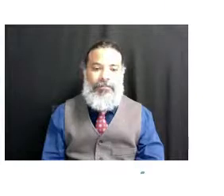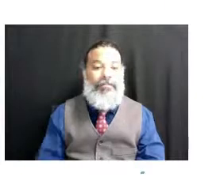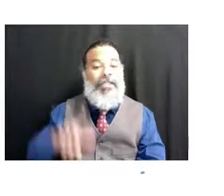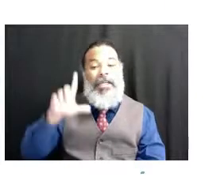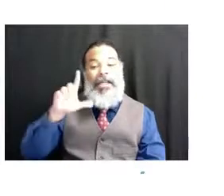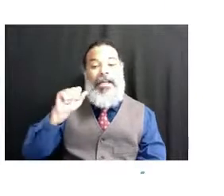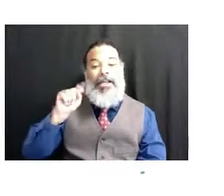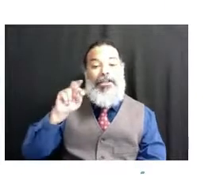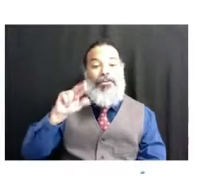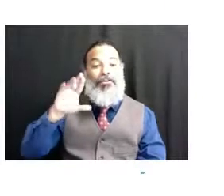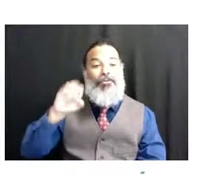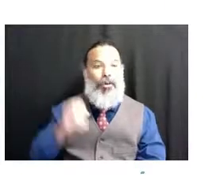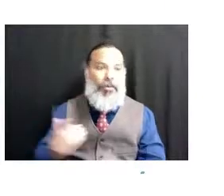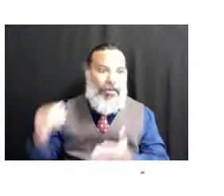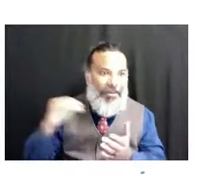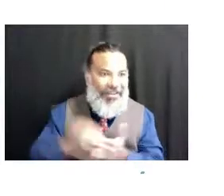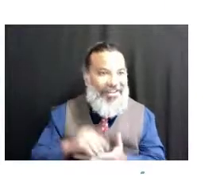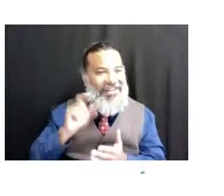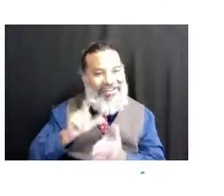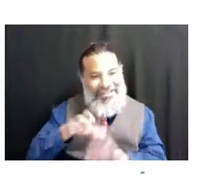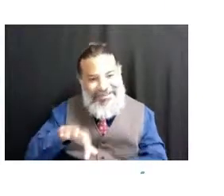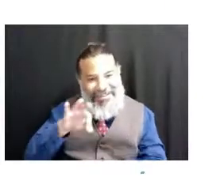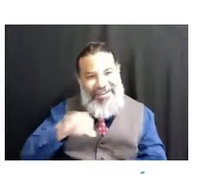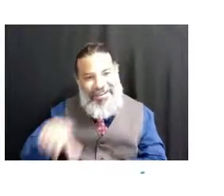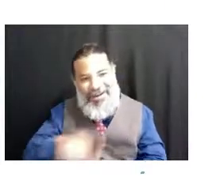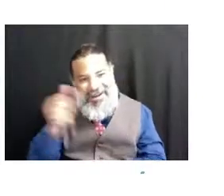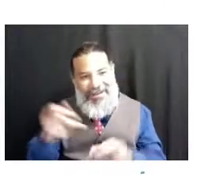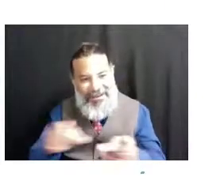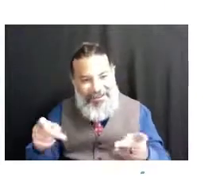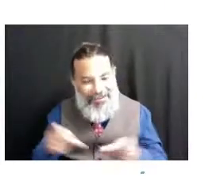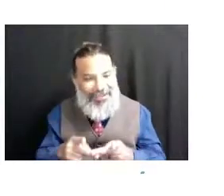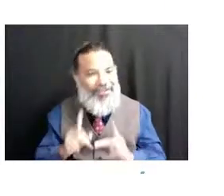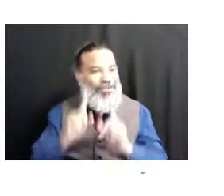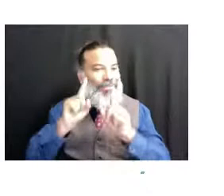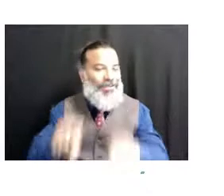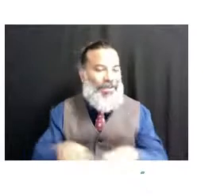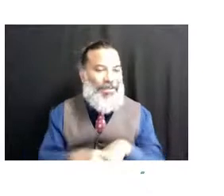Latrobe again has to find another place to go.